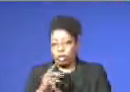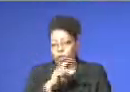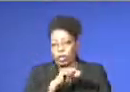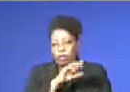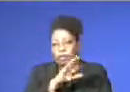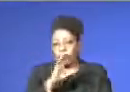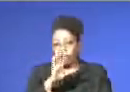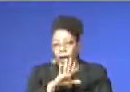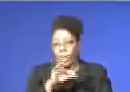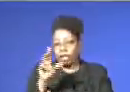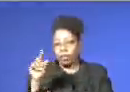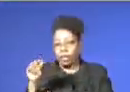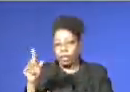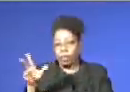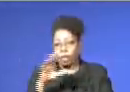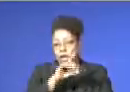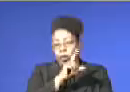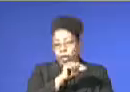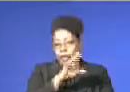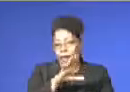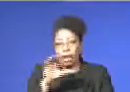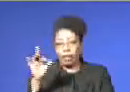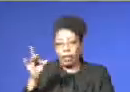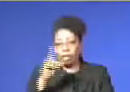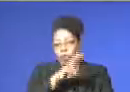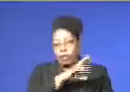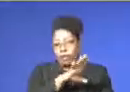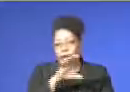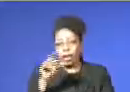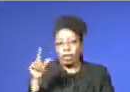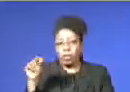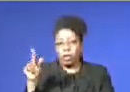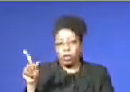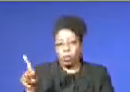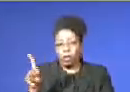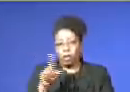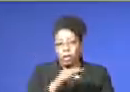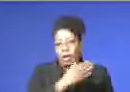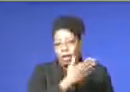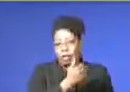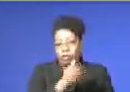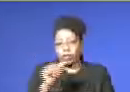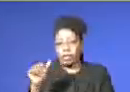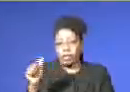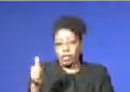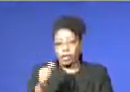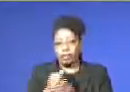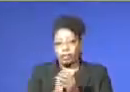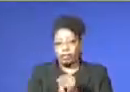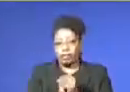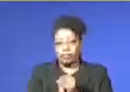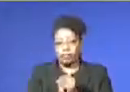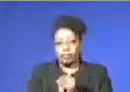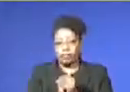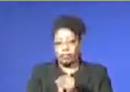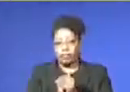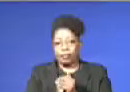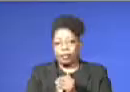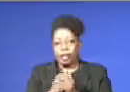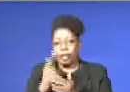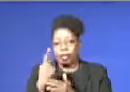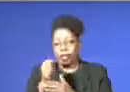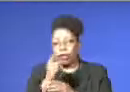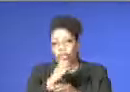25-23, 25-18, 25-21, 25-21, and 15-10. Yeah, thanks. The Defenders